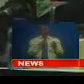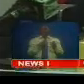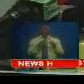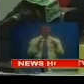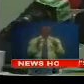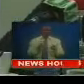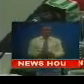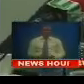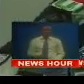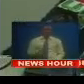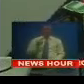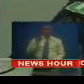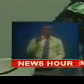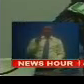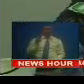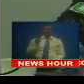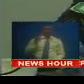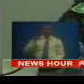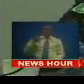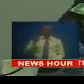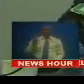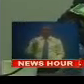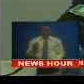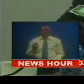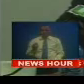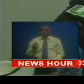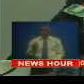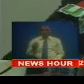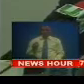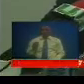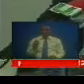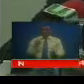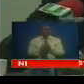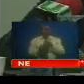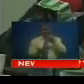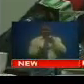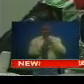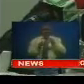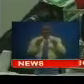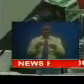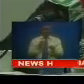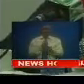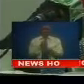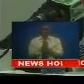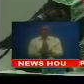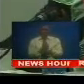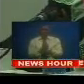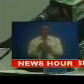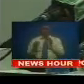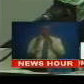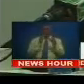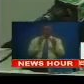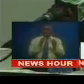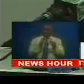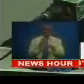cable. TV-wide space is also capable of connecting things. This technology can make connecting to home or